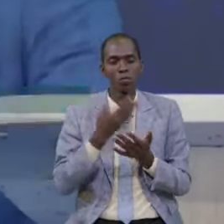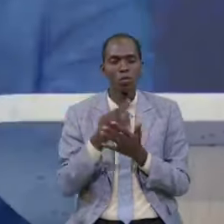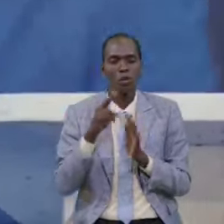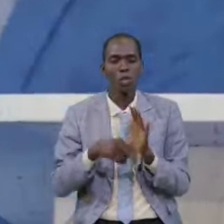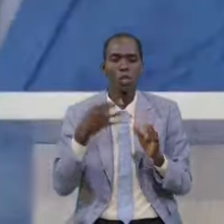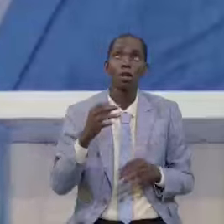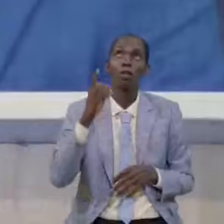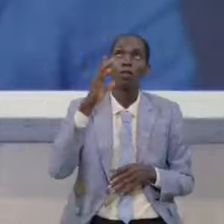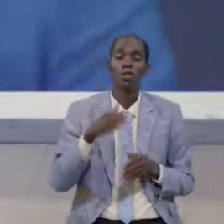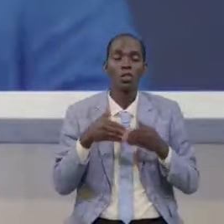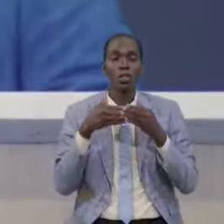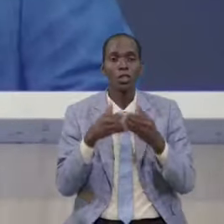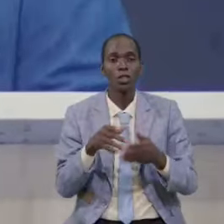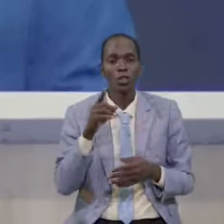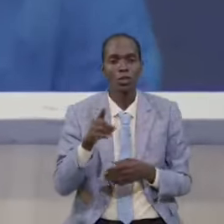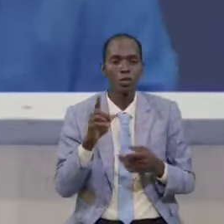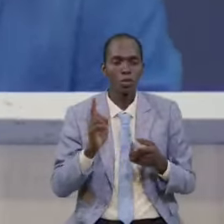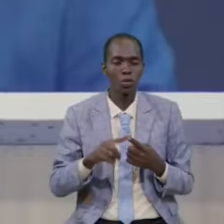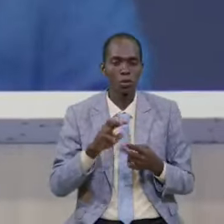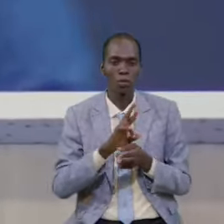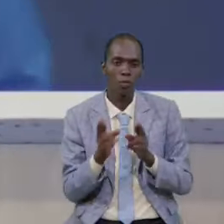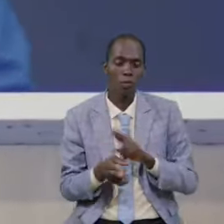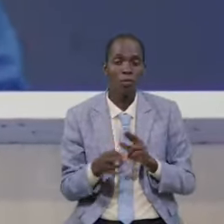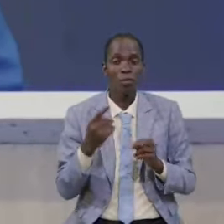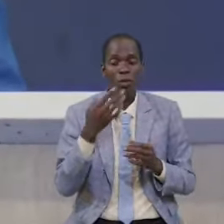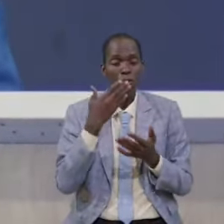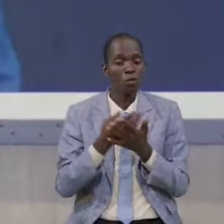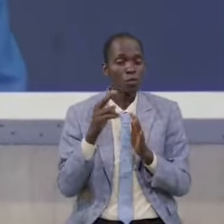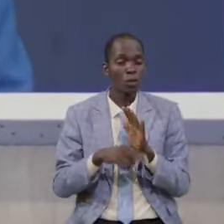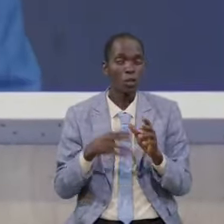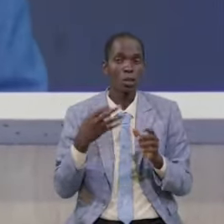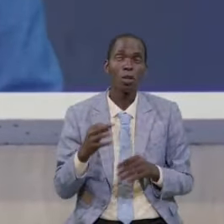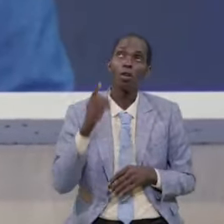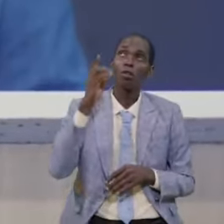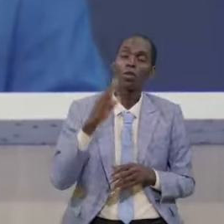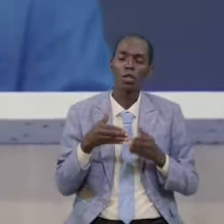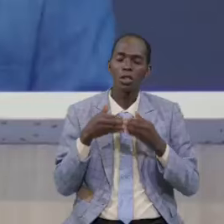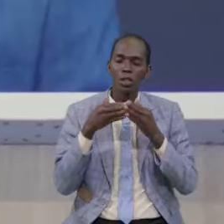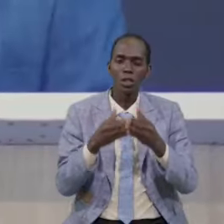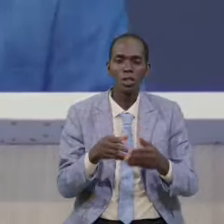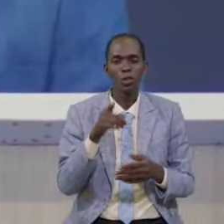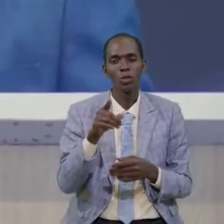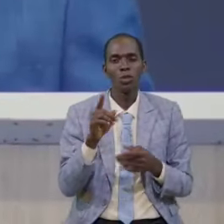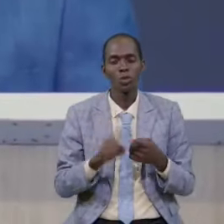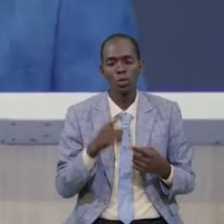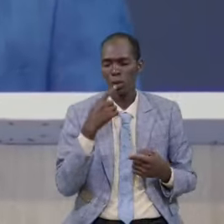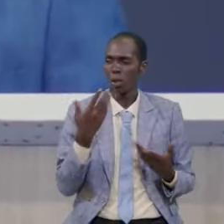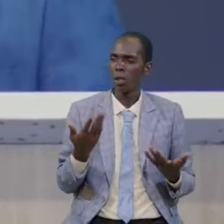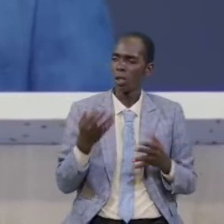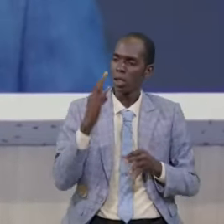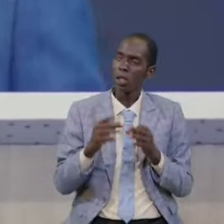The goodness of God leads you to say, if God is so good to me as a